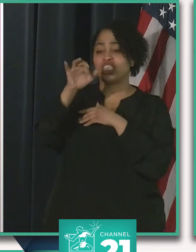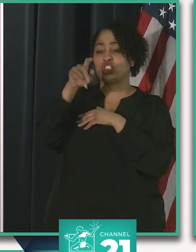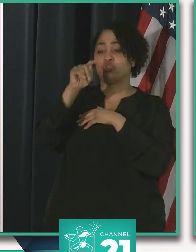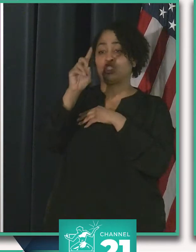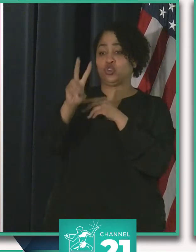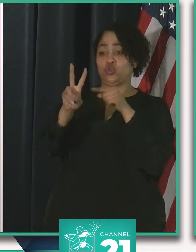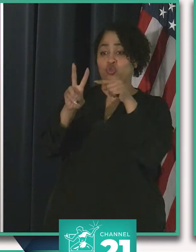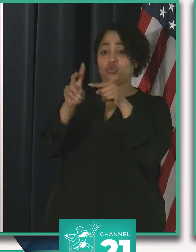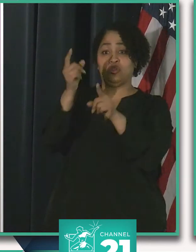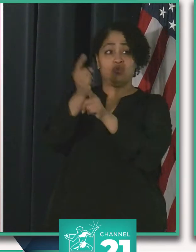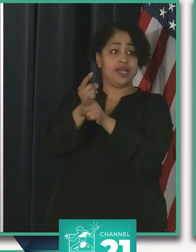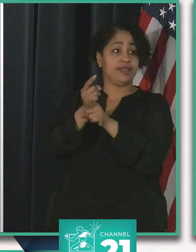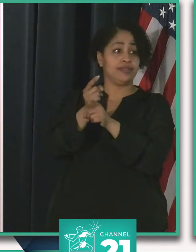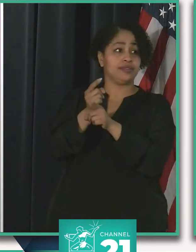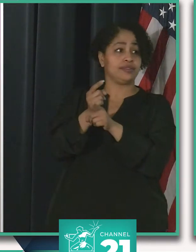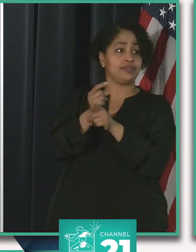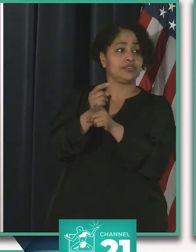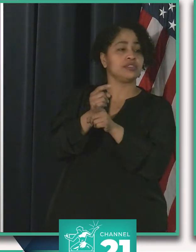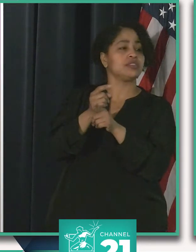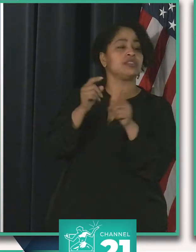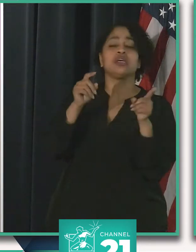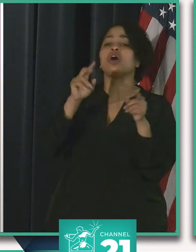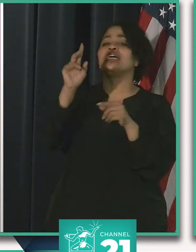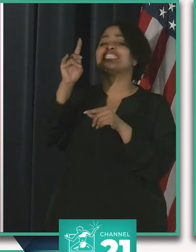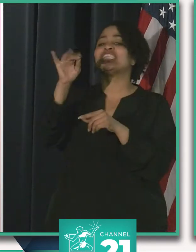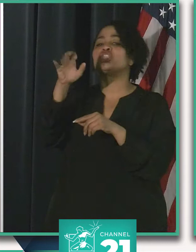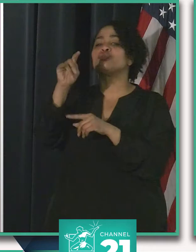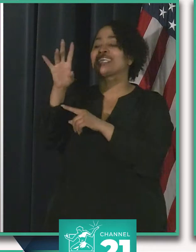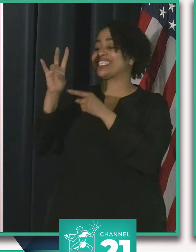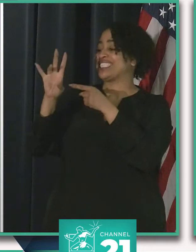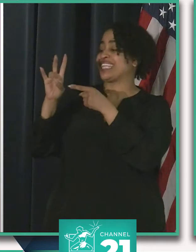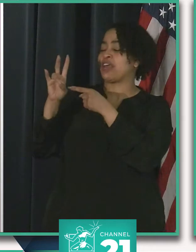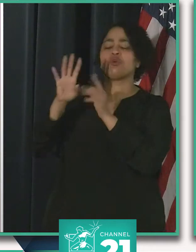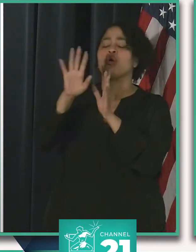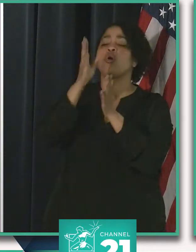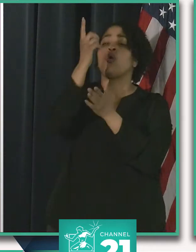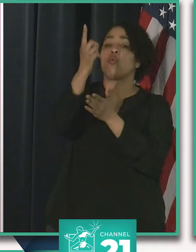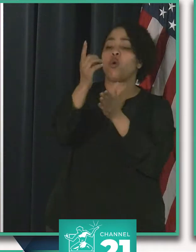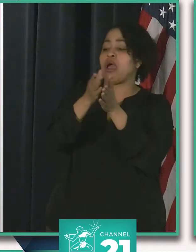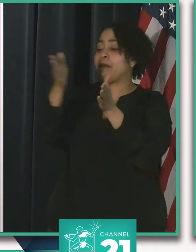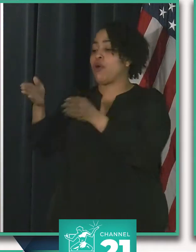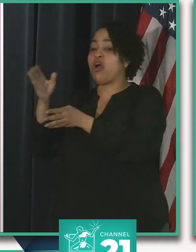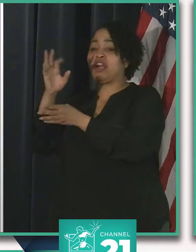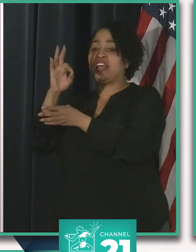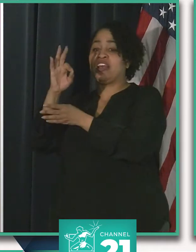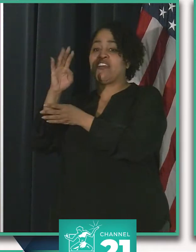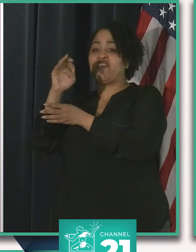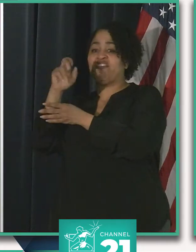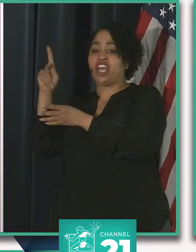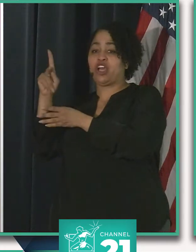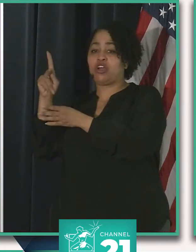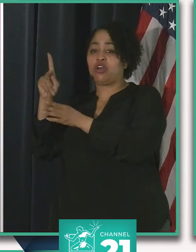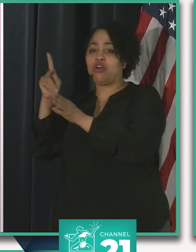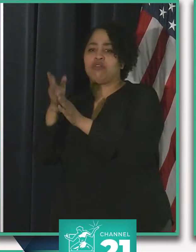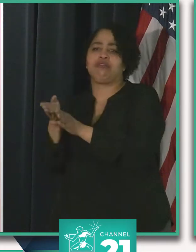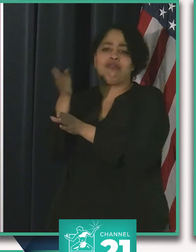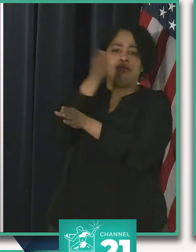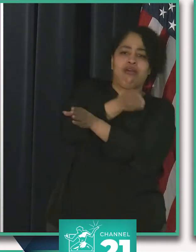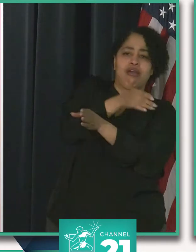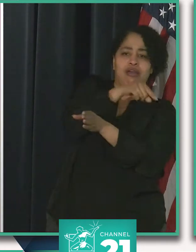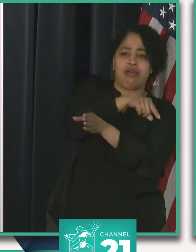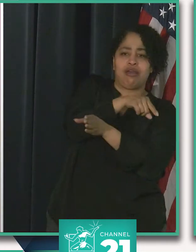right? District 7. District 7. I'm right. Well, one side of Finkel is District 2. I see. And the